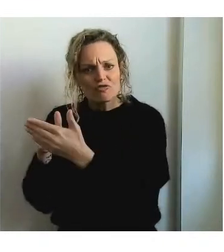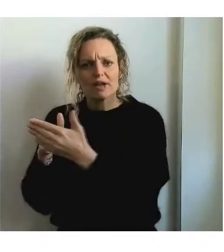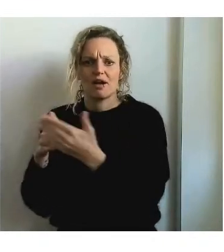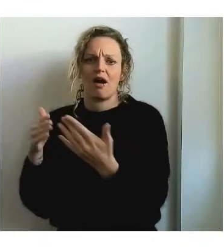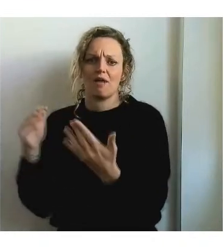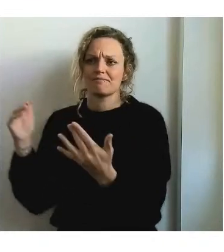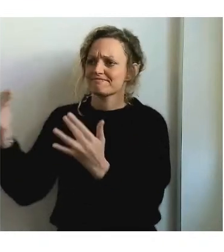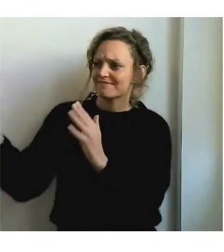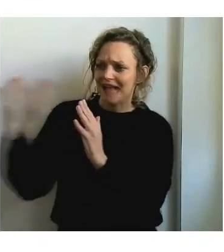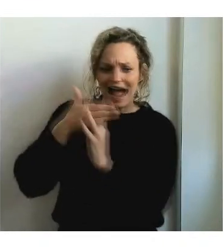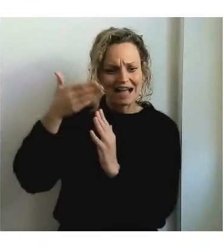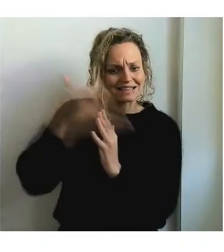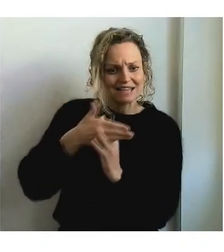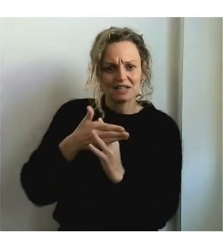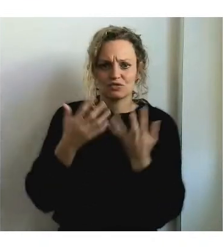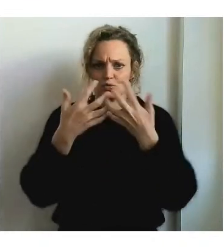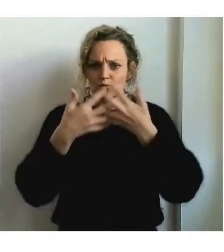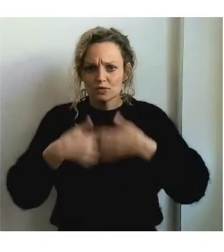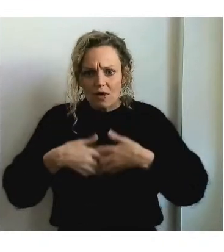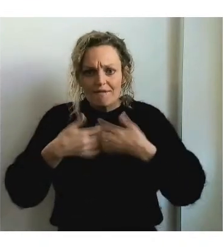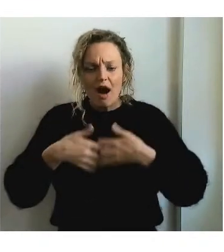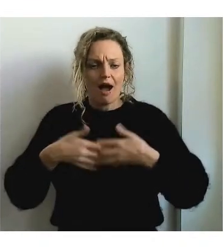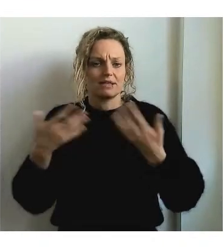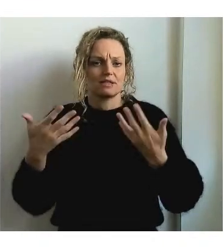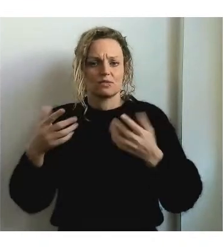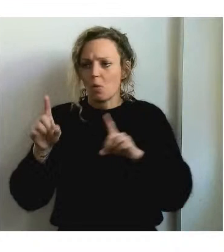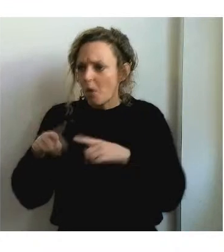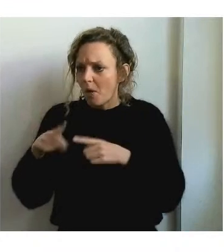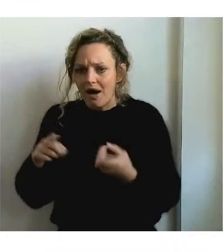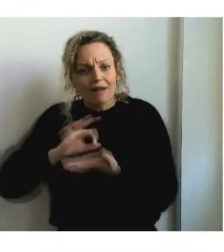suitable device, not being able to afford to get online.